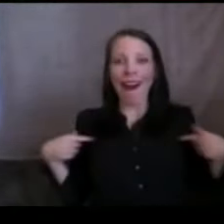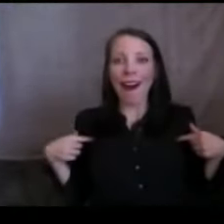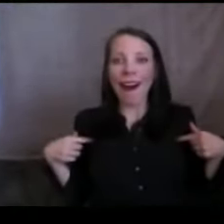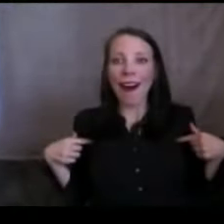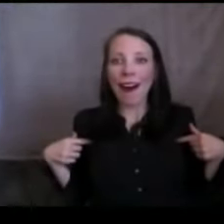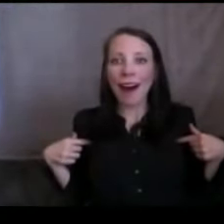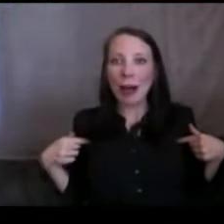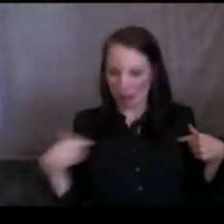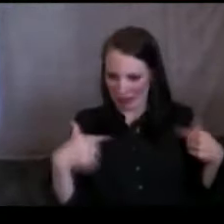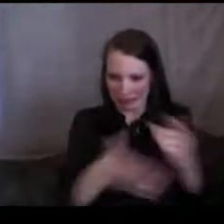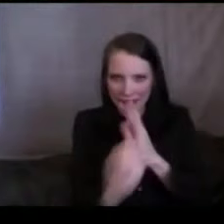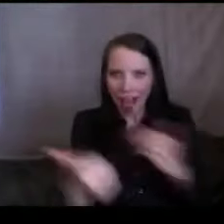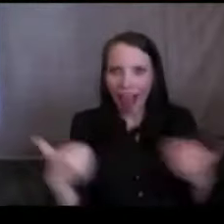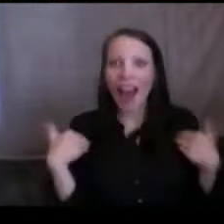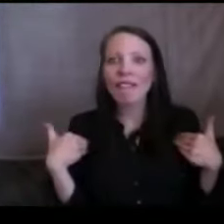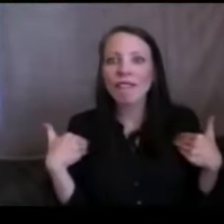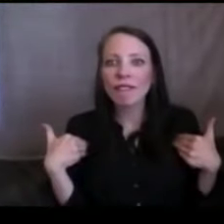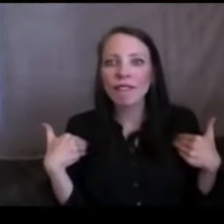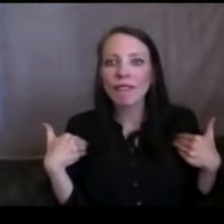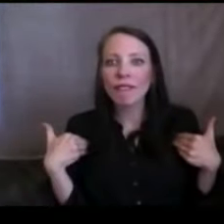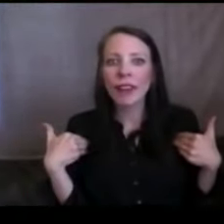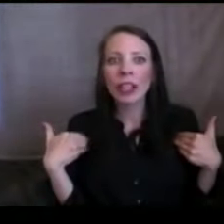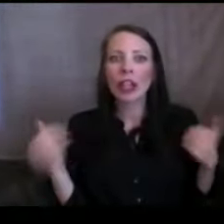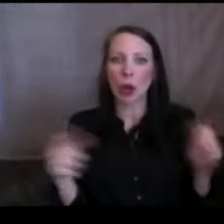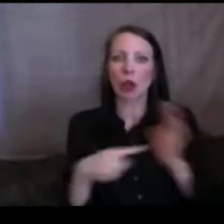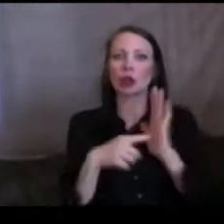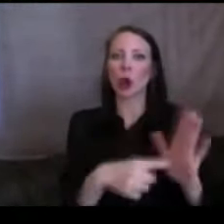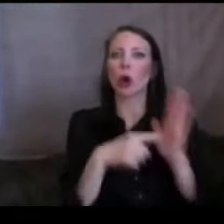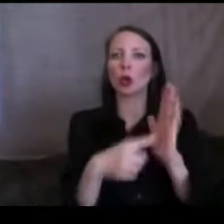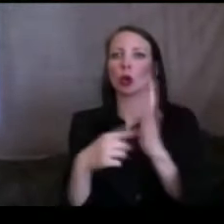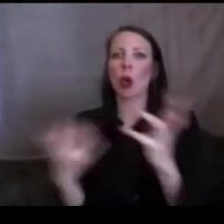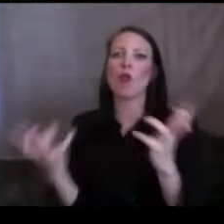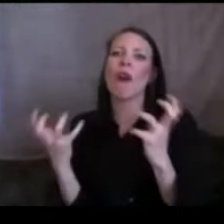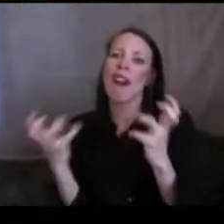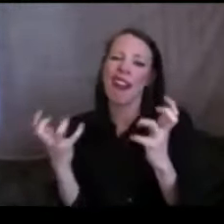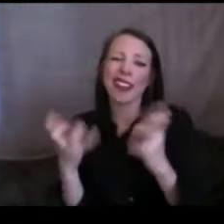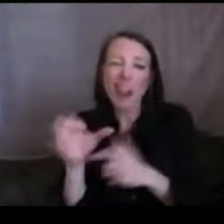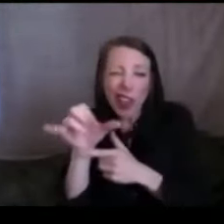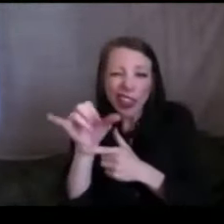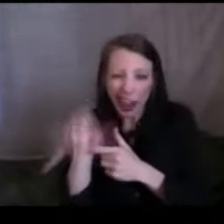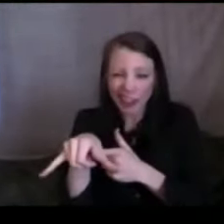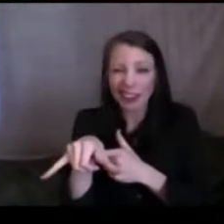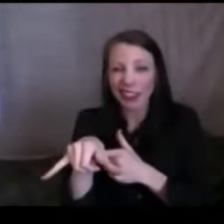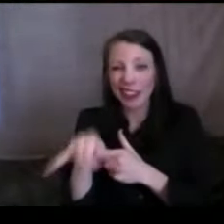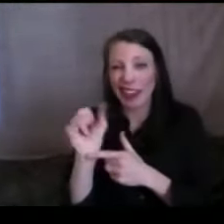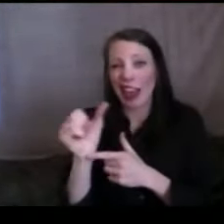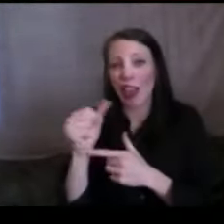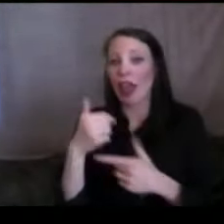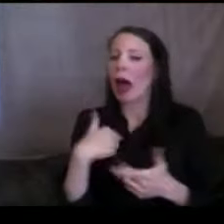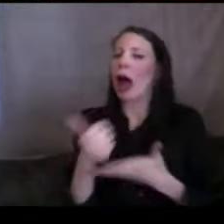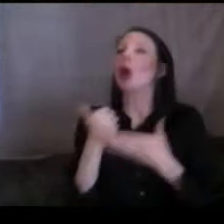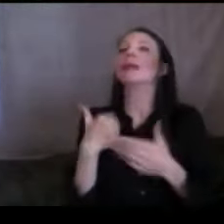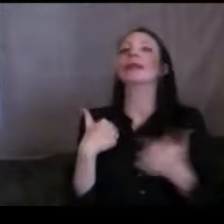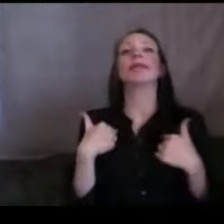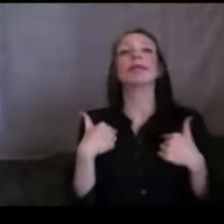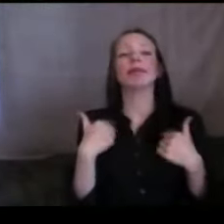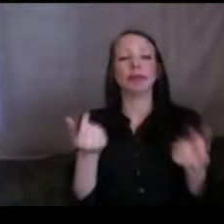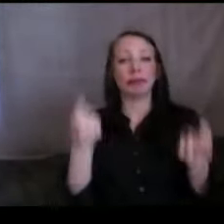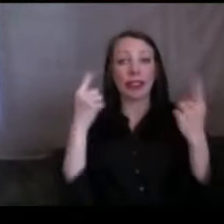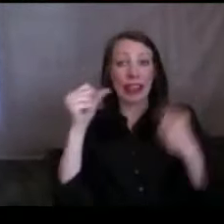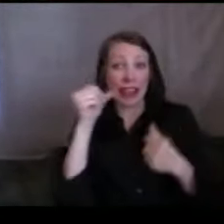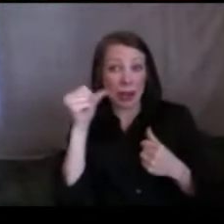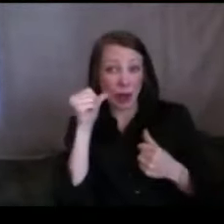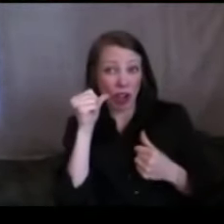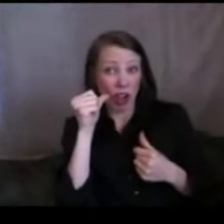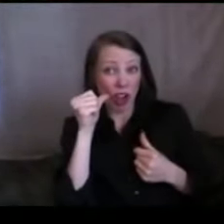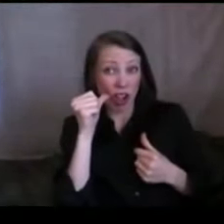how good they are, So Right. so that helped me. April, do either one of